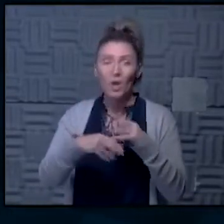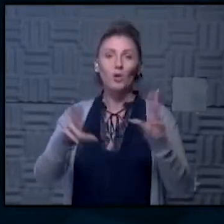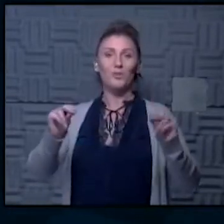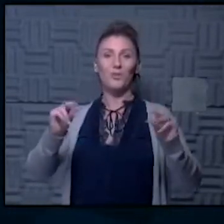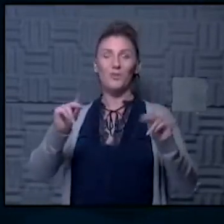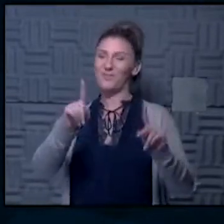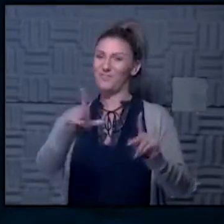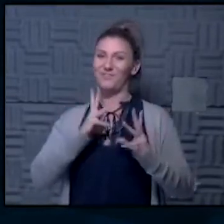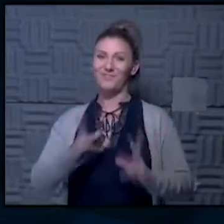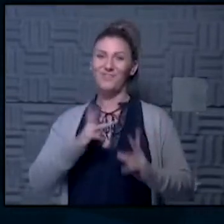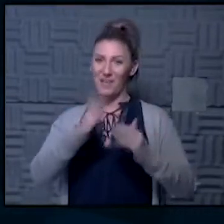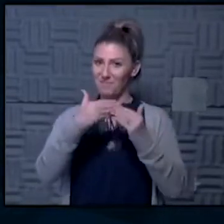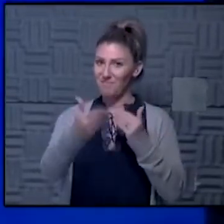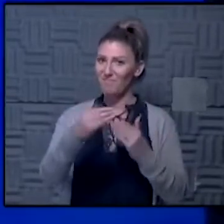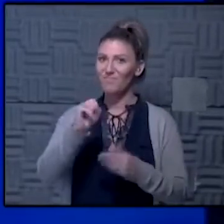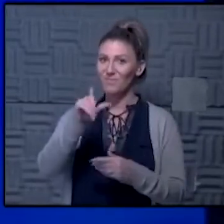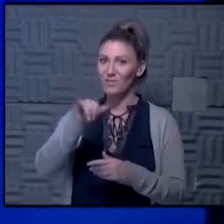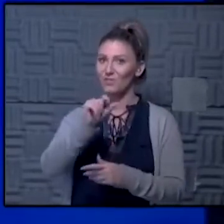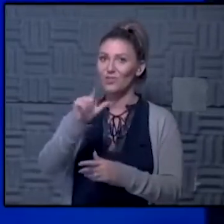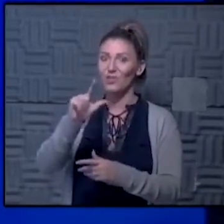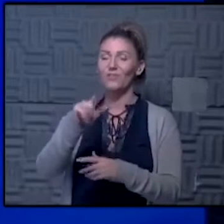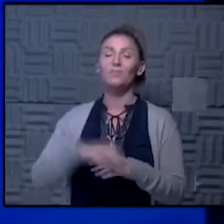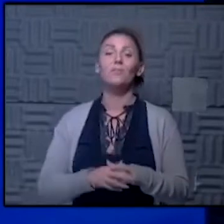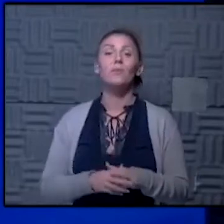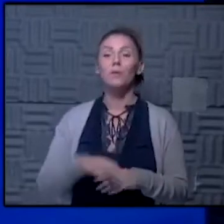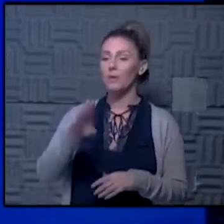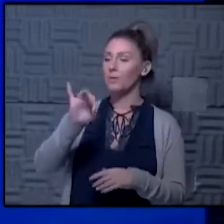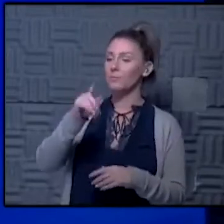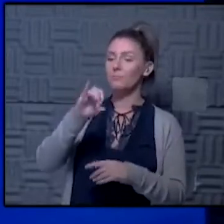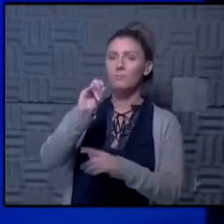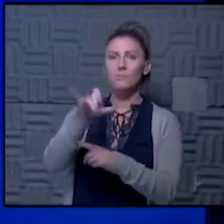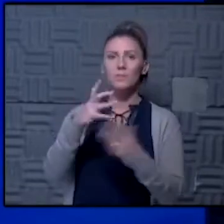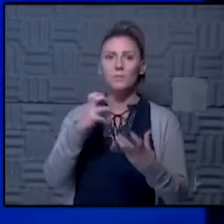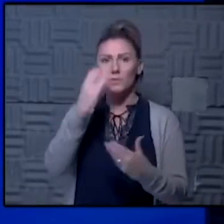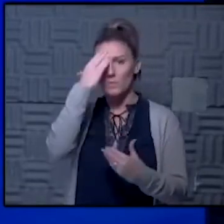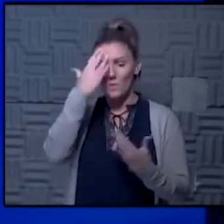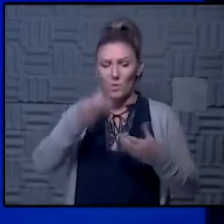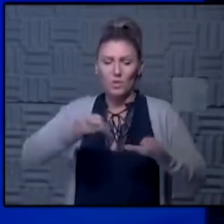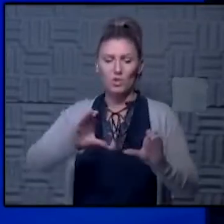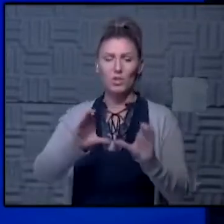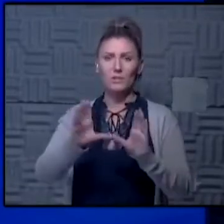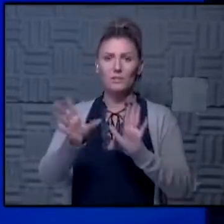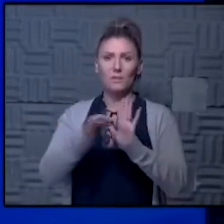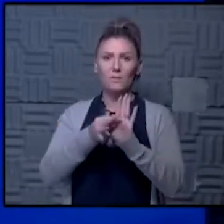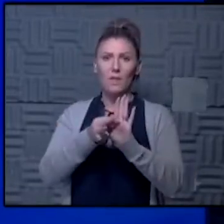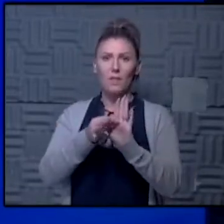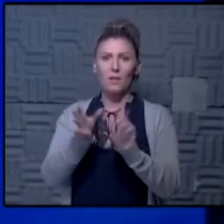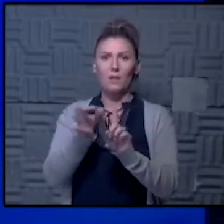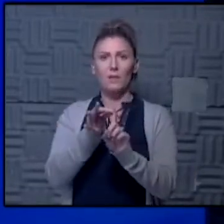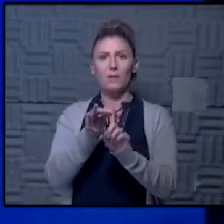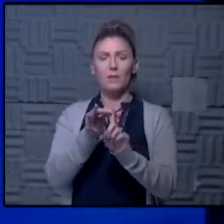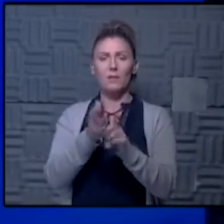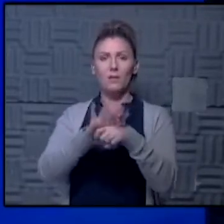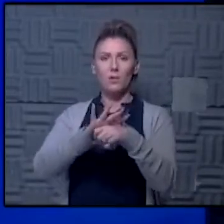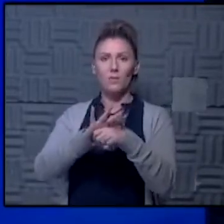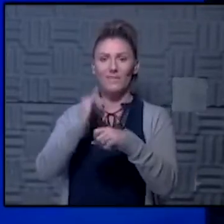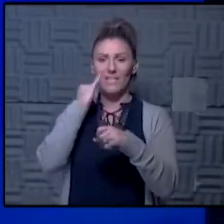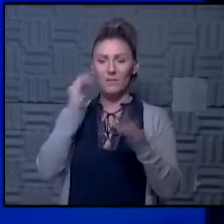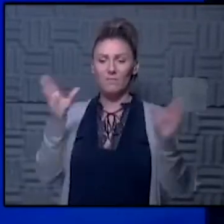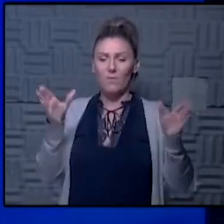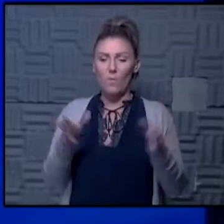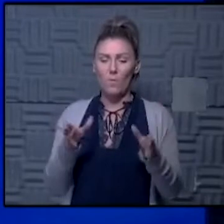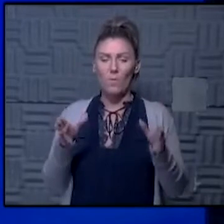No, you're good. Go ahead, Jill. Thanks. All right. Betsy wants to know, what are the chances of catching COVID if in close